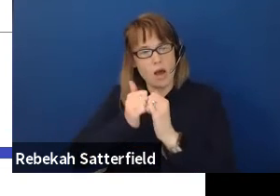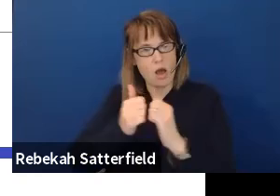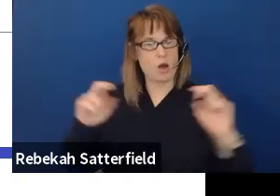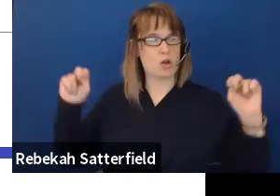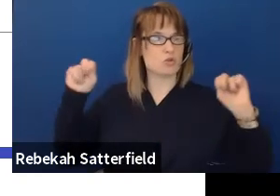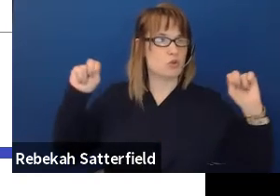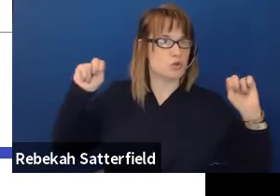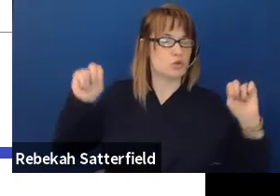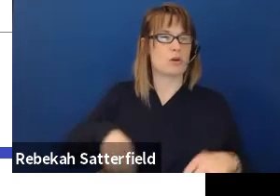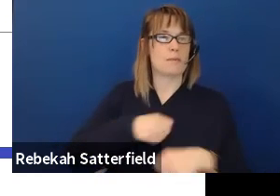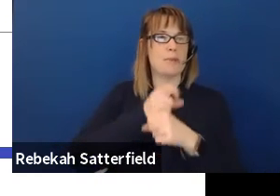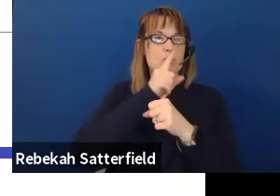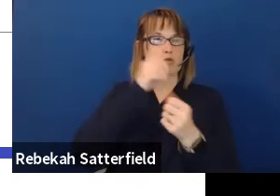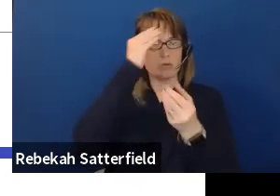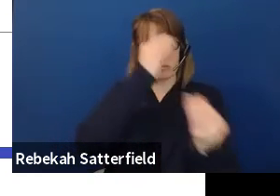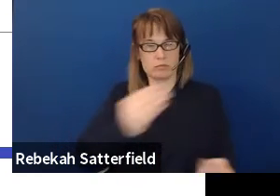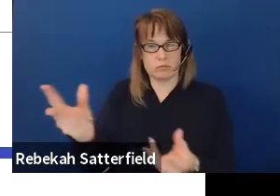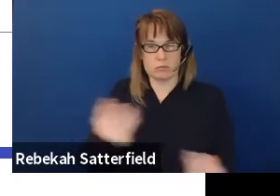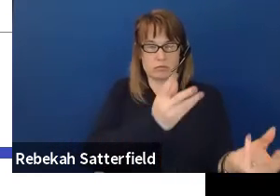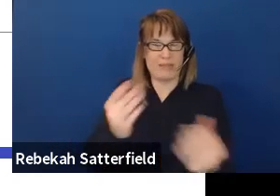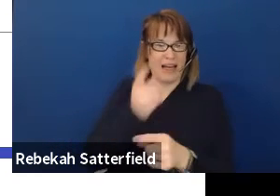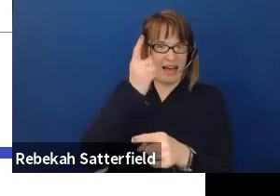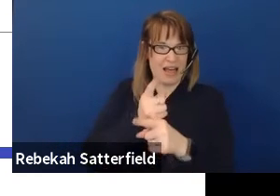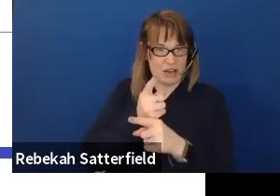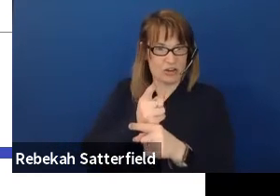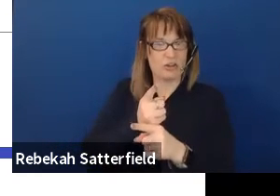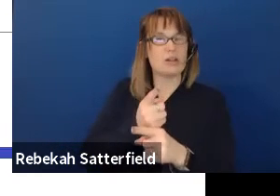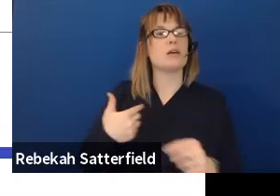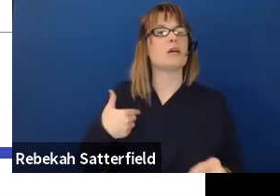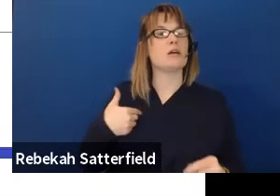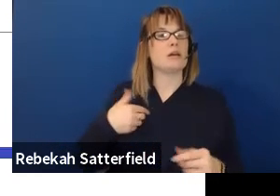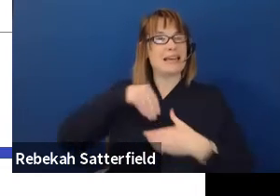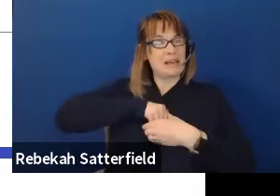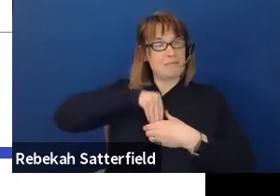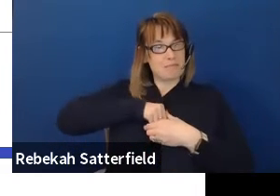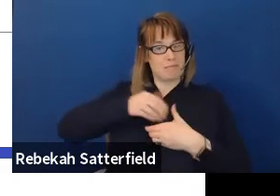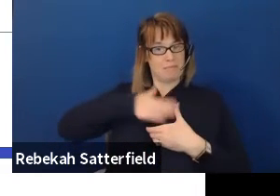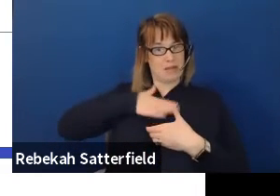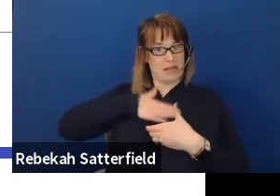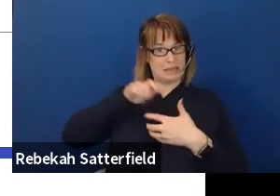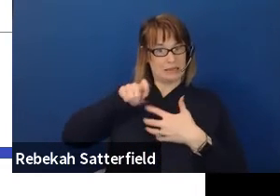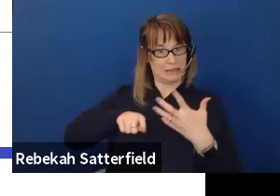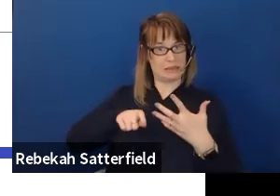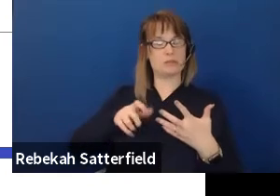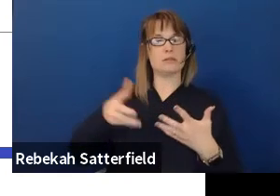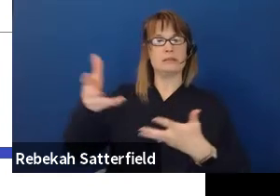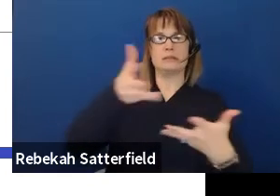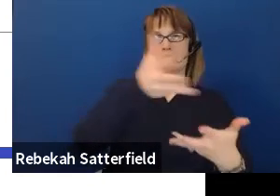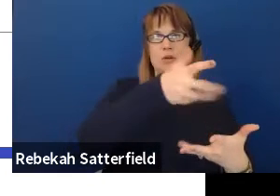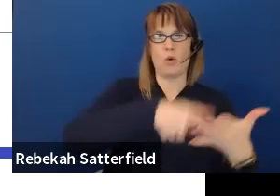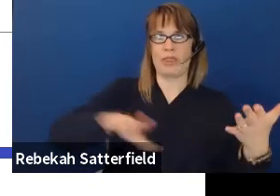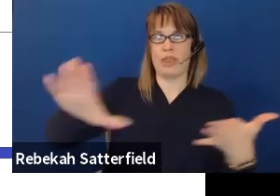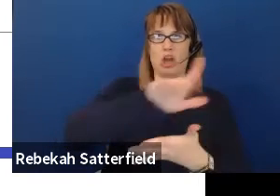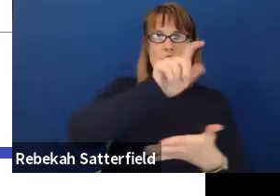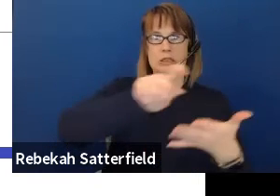being accurate, dealing with environmental as well as interpersonal demands during a session. They have